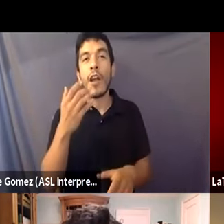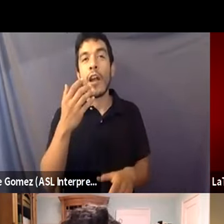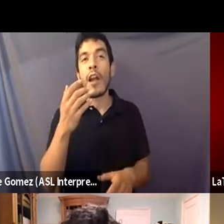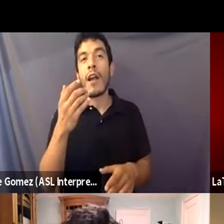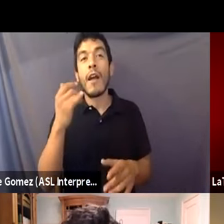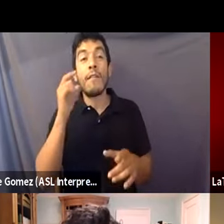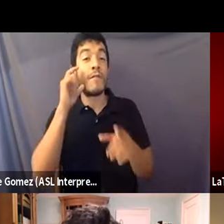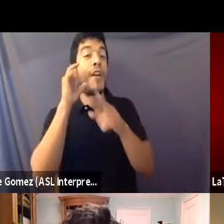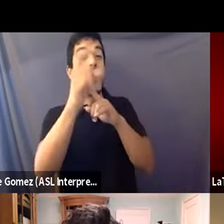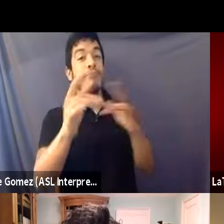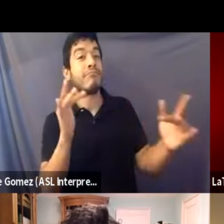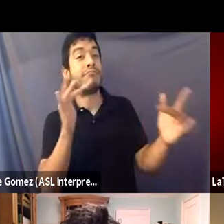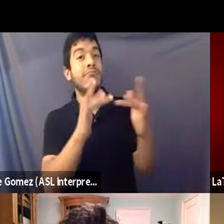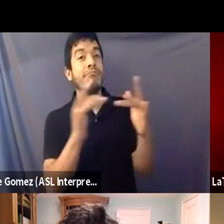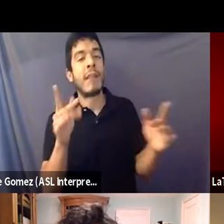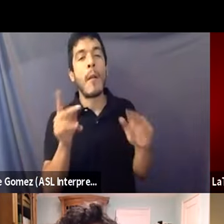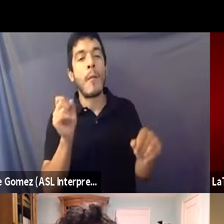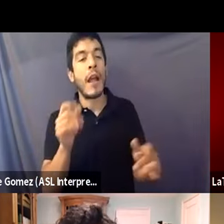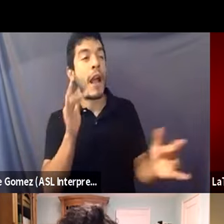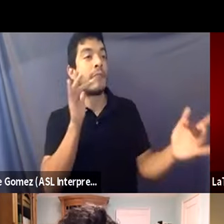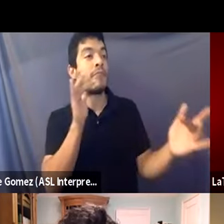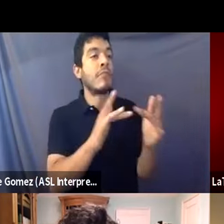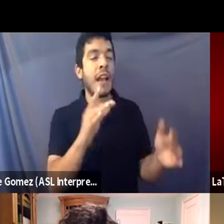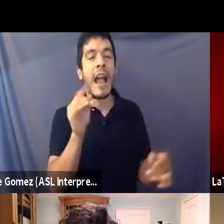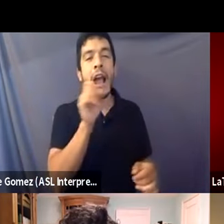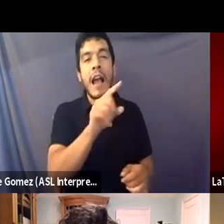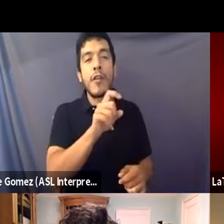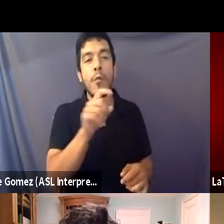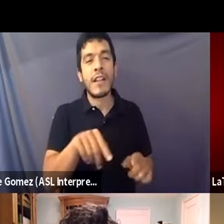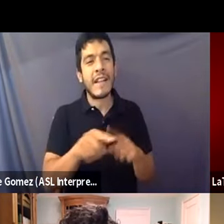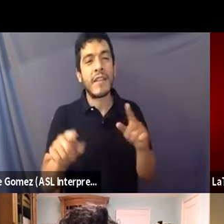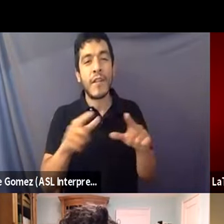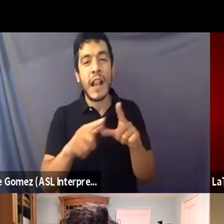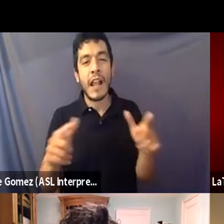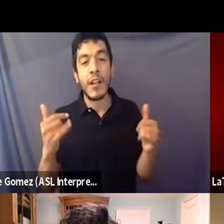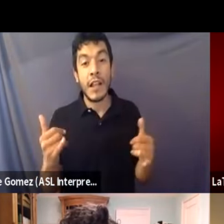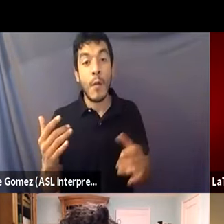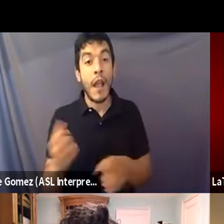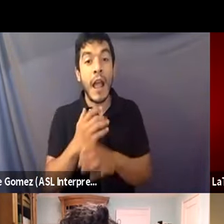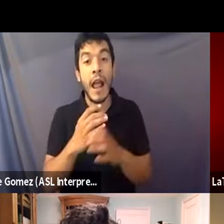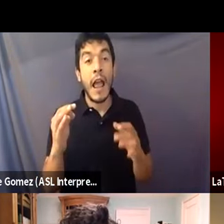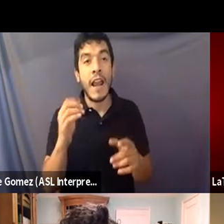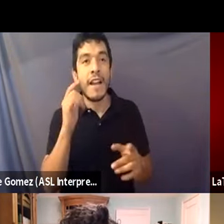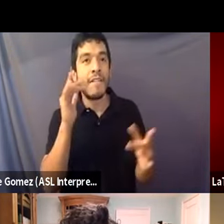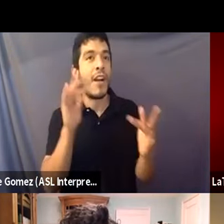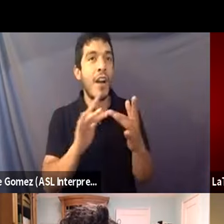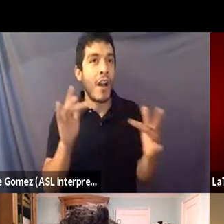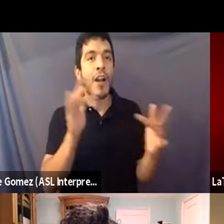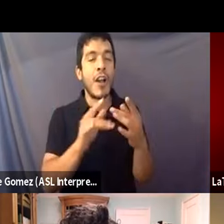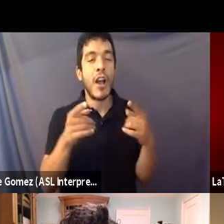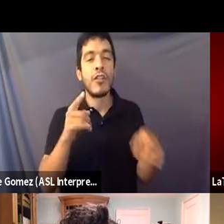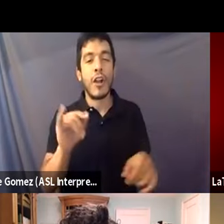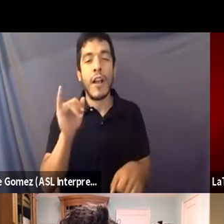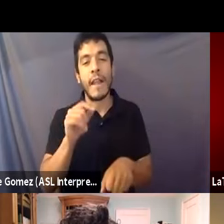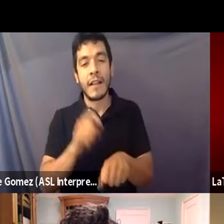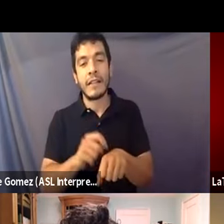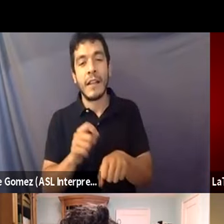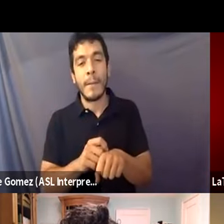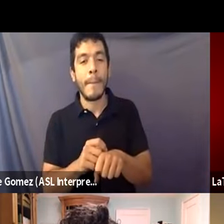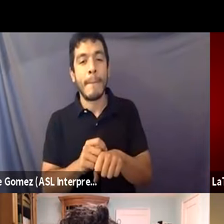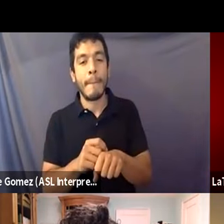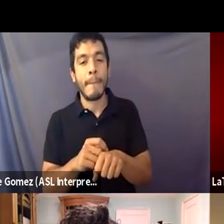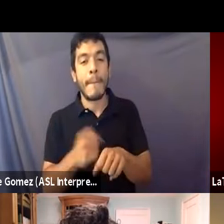you know, people can call in and ask questions in different languages. We got a lot of harassing calls during this